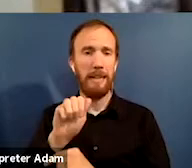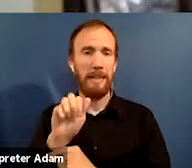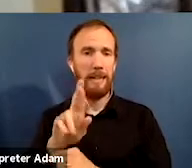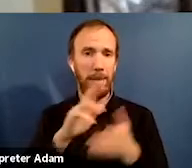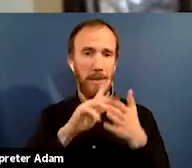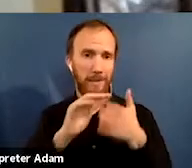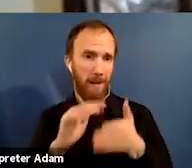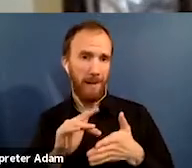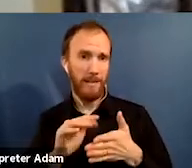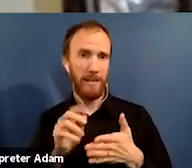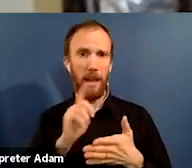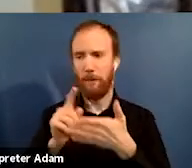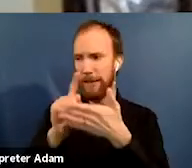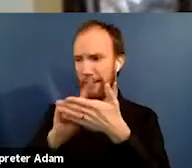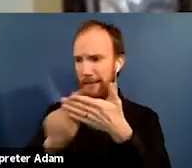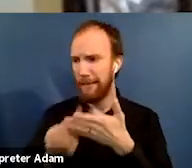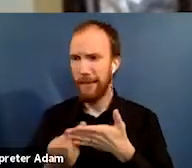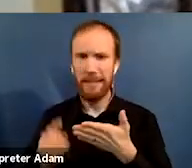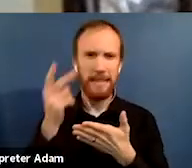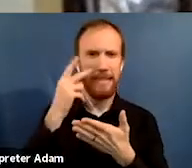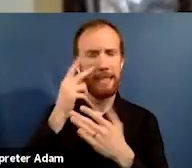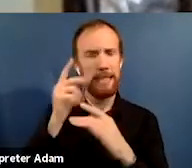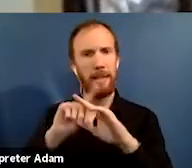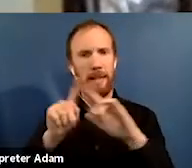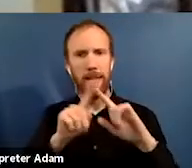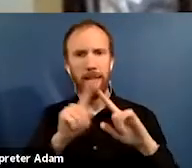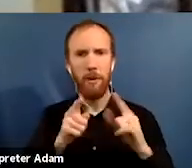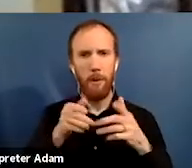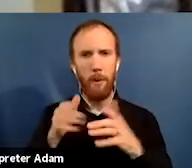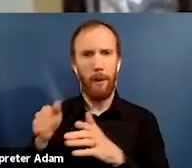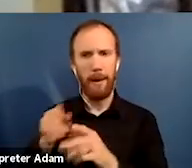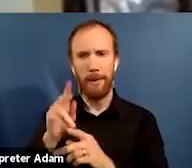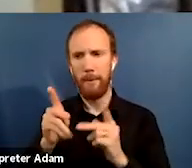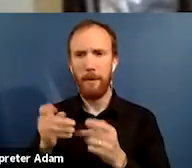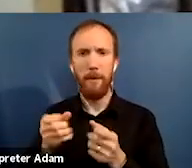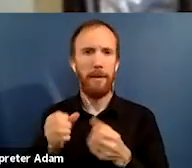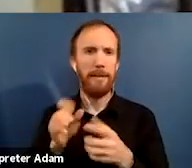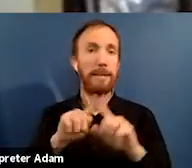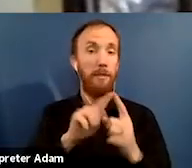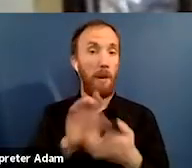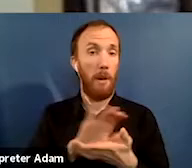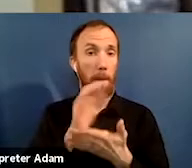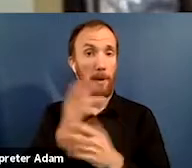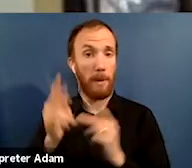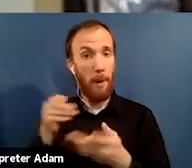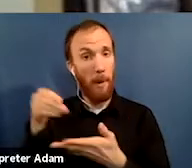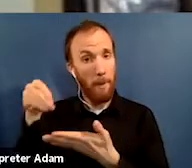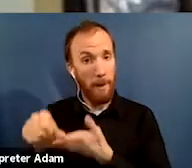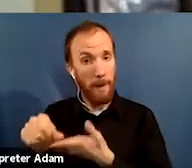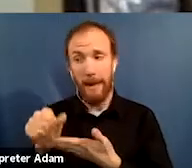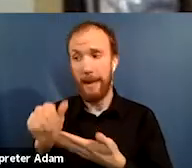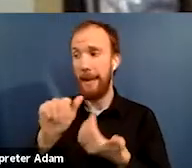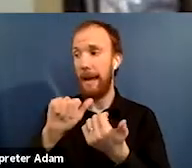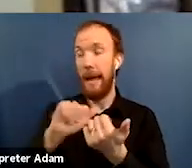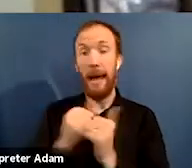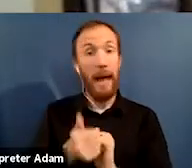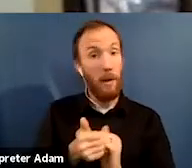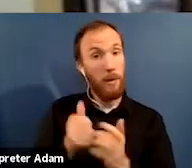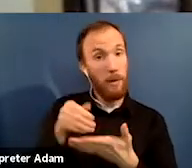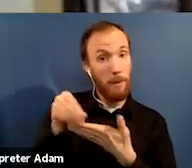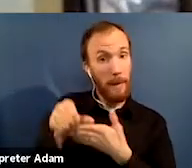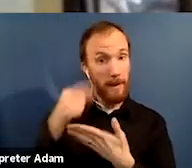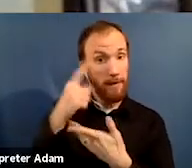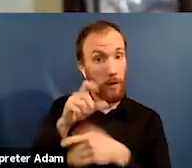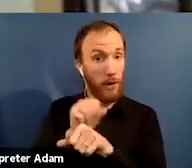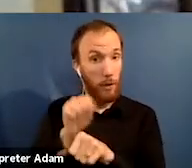at the differences in the way people are paid for the work that they do, the way people are compensated for the work that they do. Why